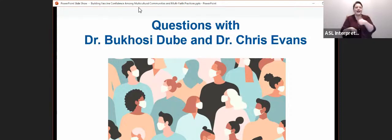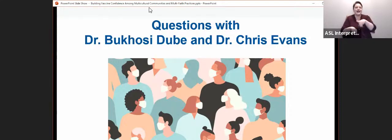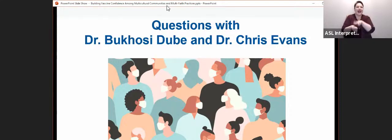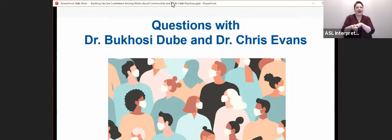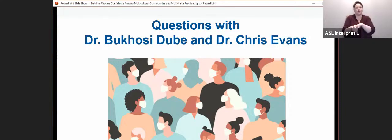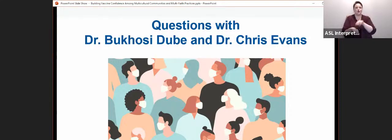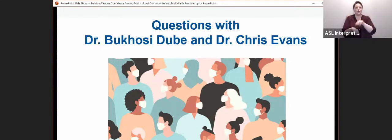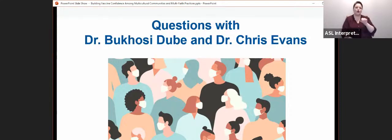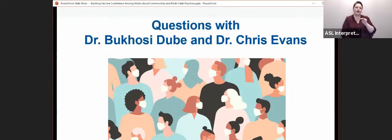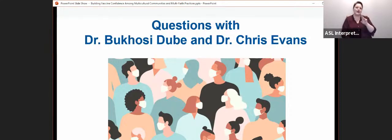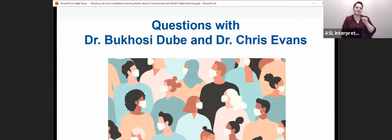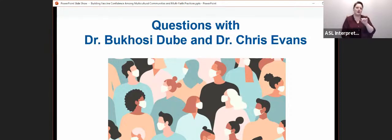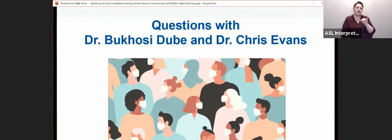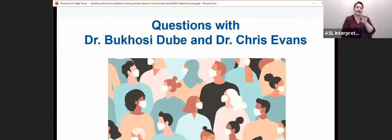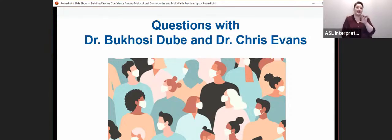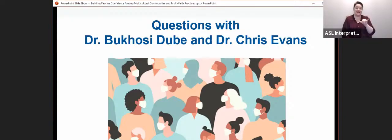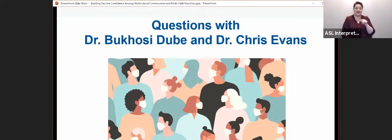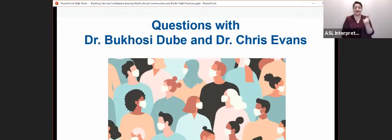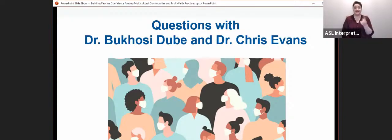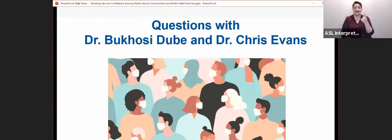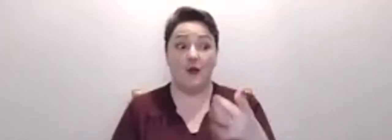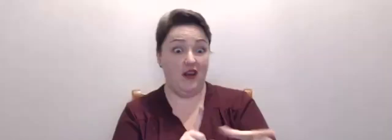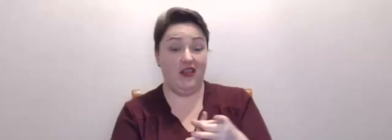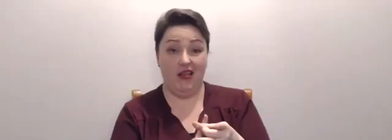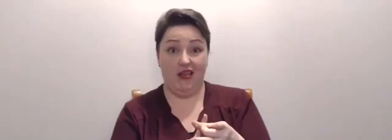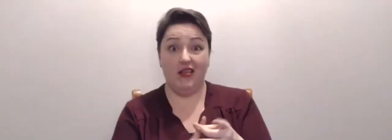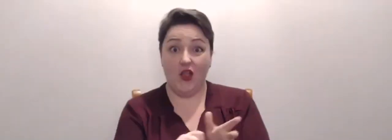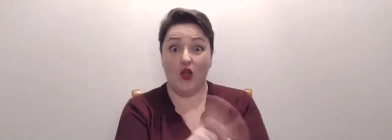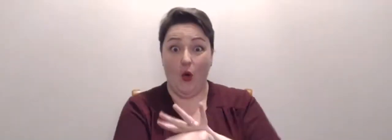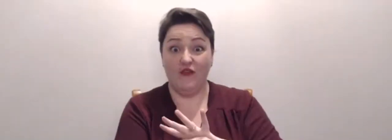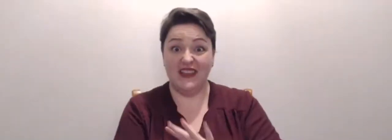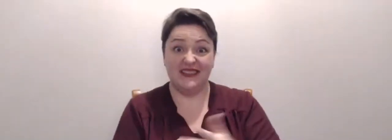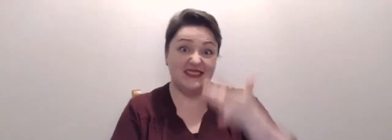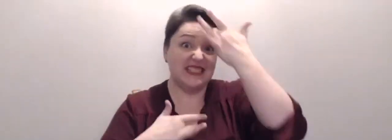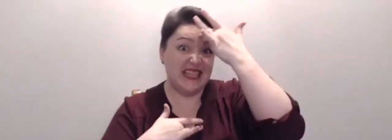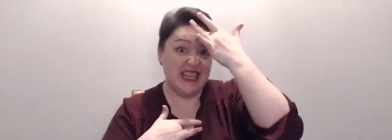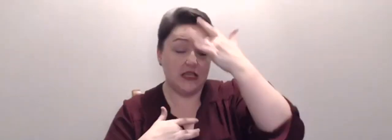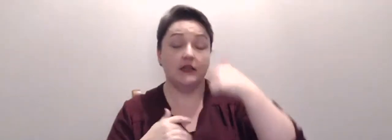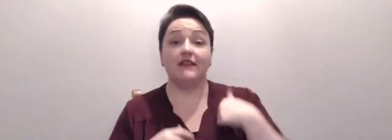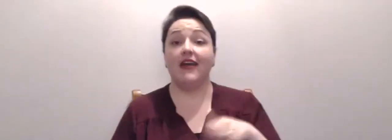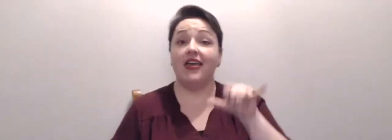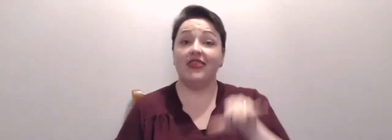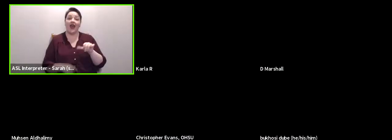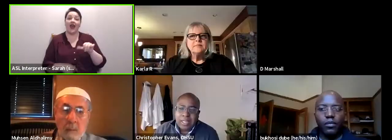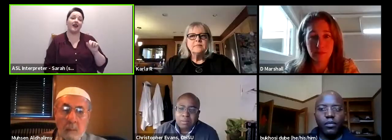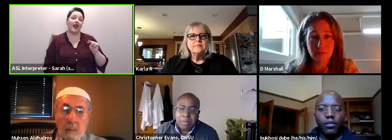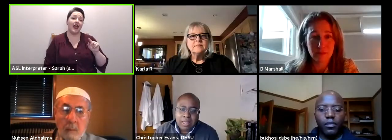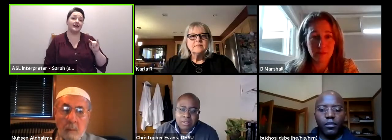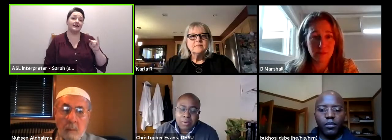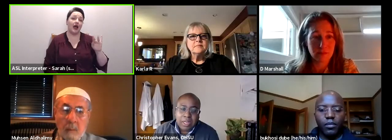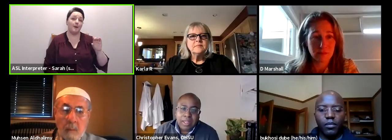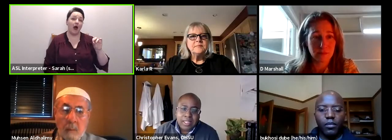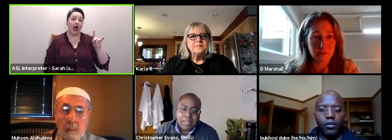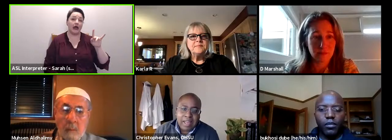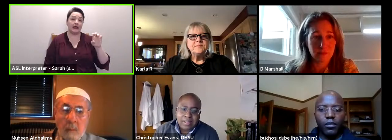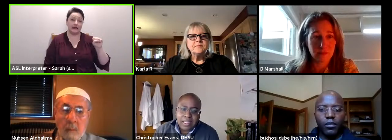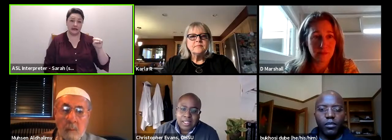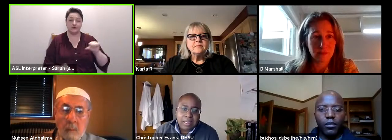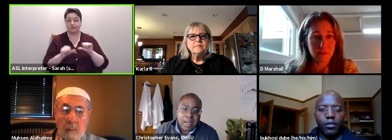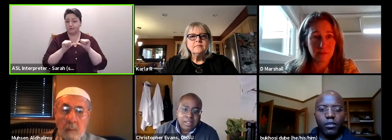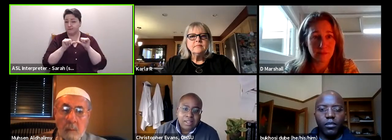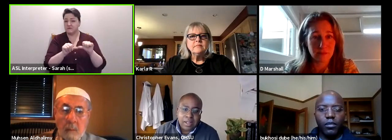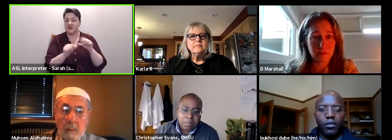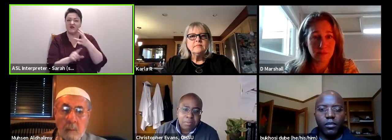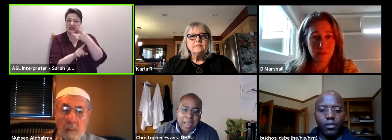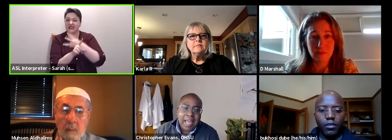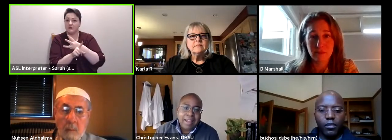you have antibodies that may hang around, and even from natural immunity may last for probably up to, maybe 6 months. So we know that these vaccines